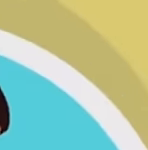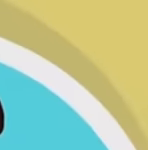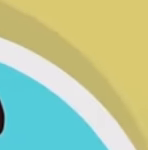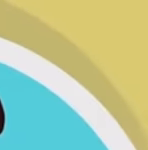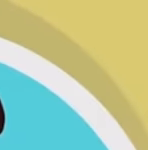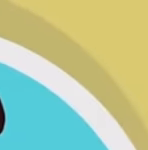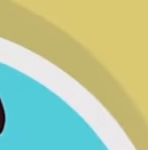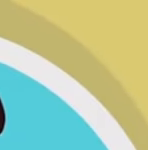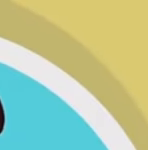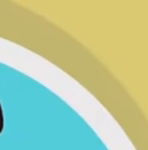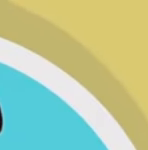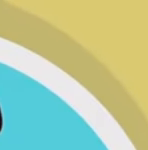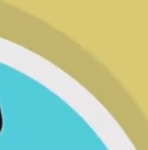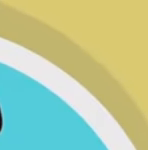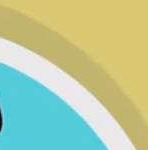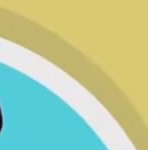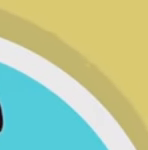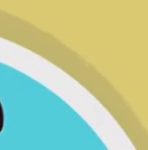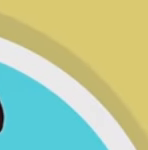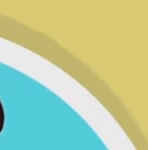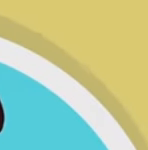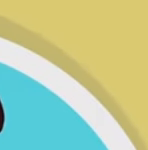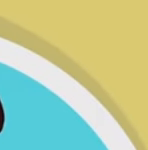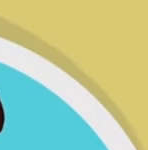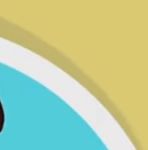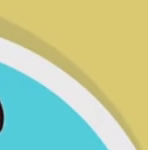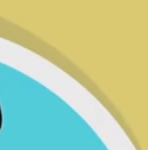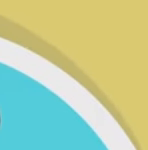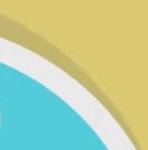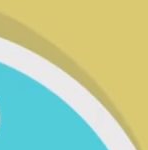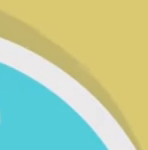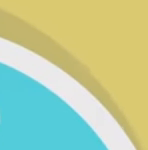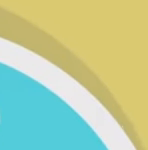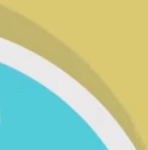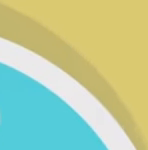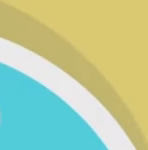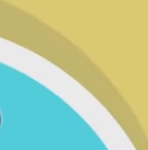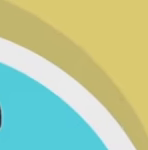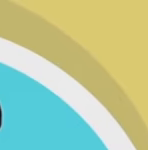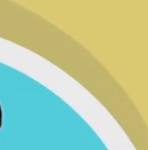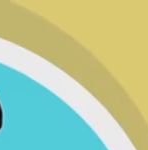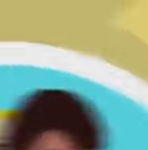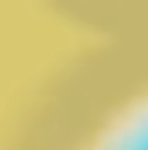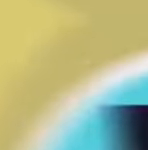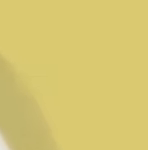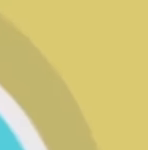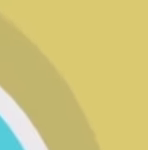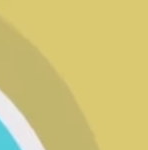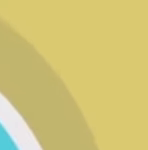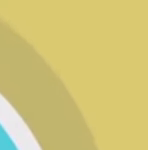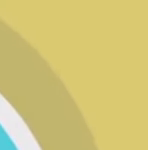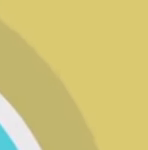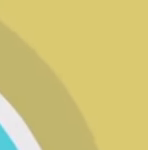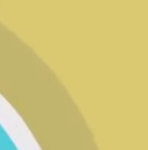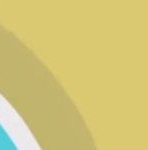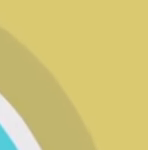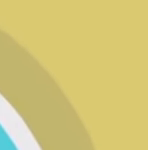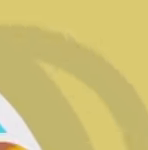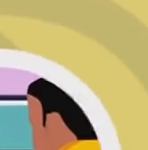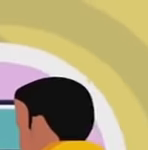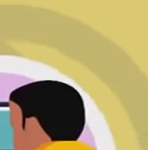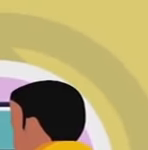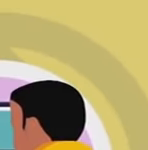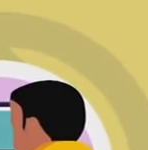number 3. Try to keep your children engaged and supervised at all times. Develop a routine that includes academics as well as